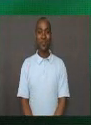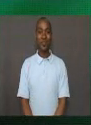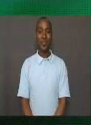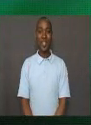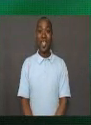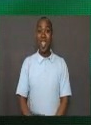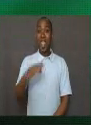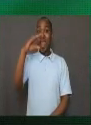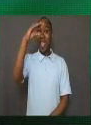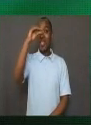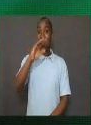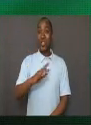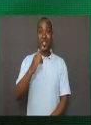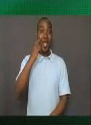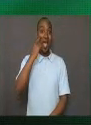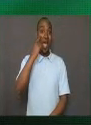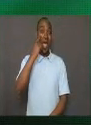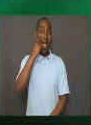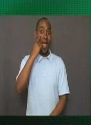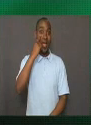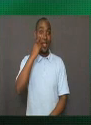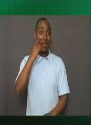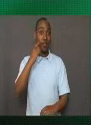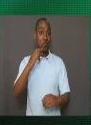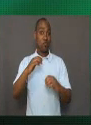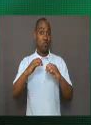The human eye can resolve